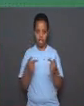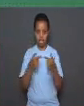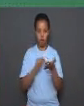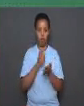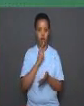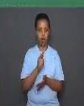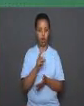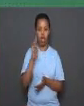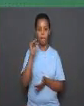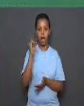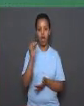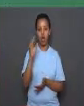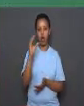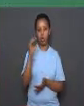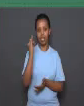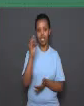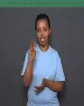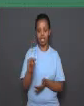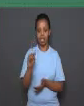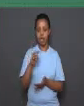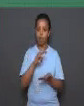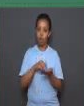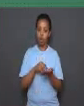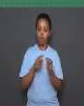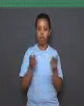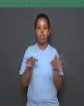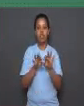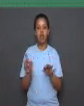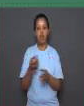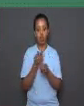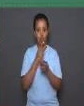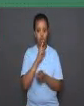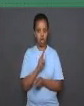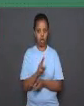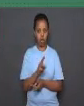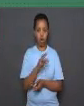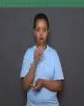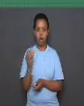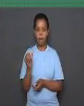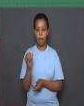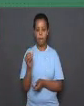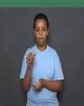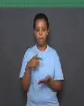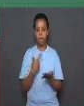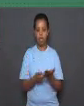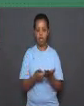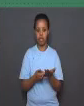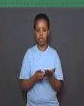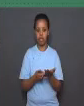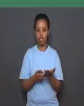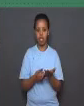Myosin molecules are the necessary proteins that are known for their role in